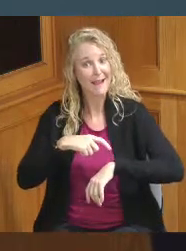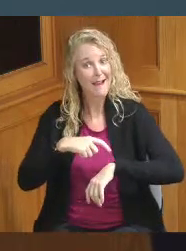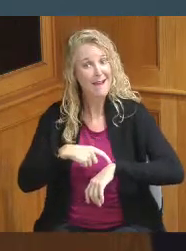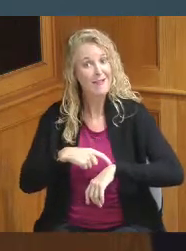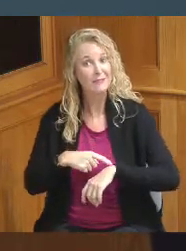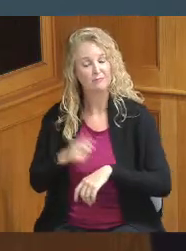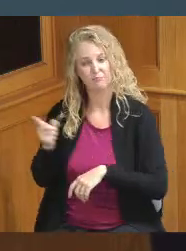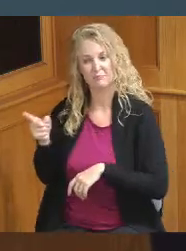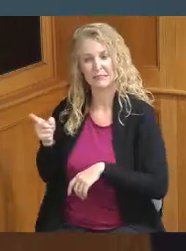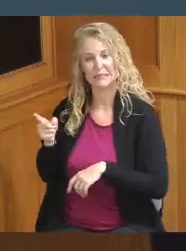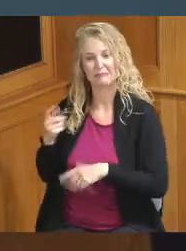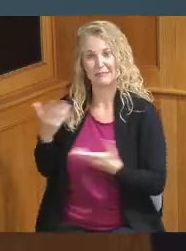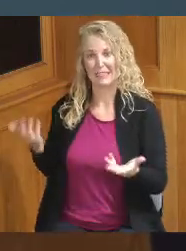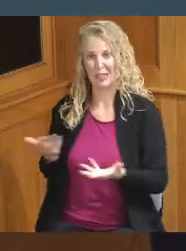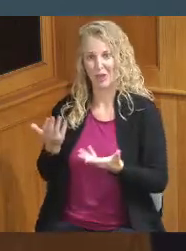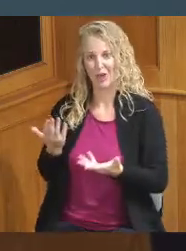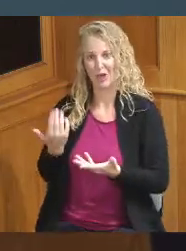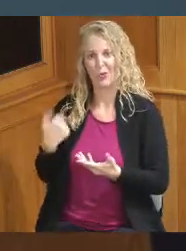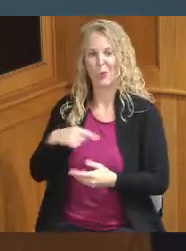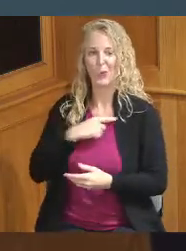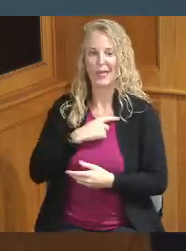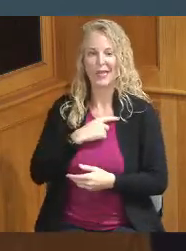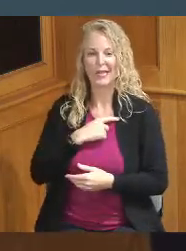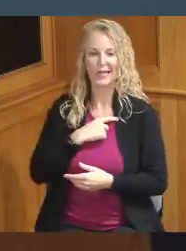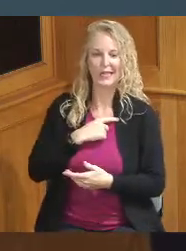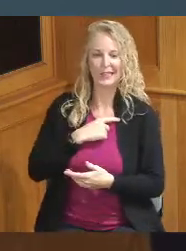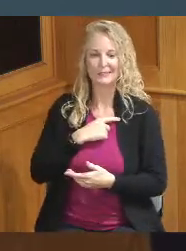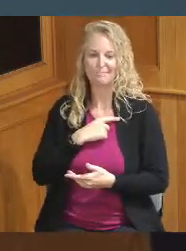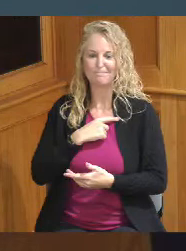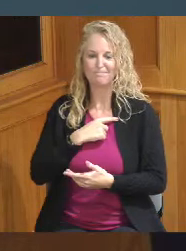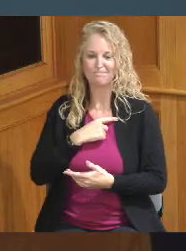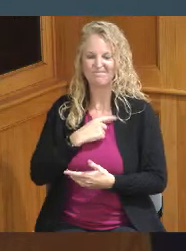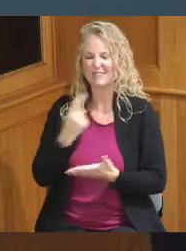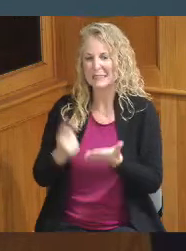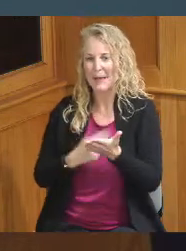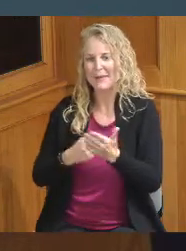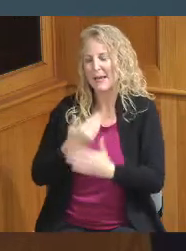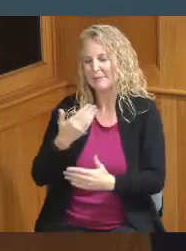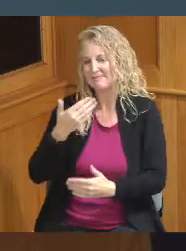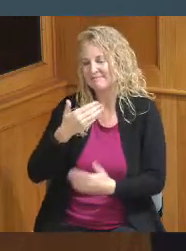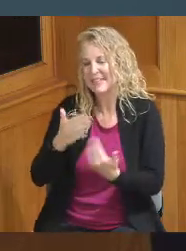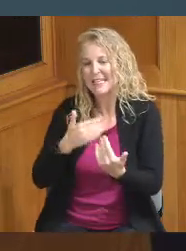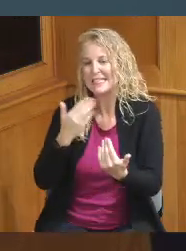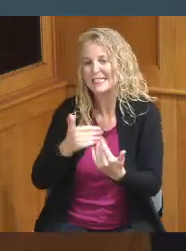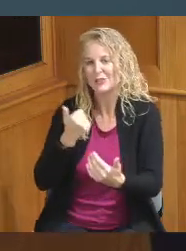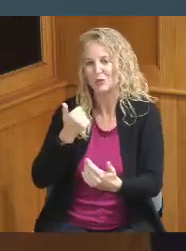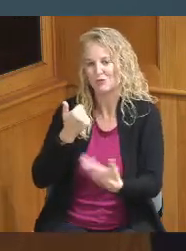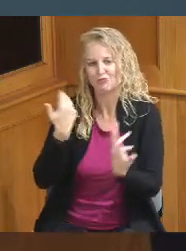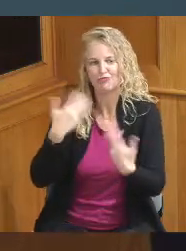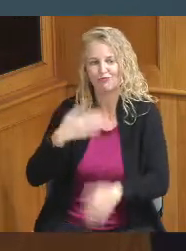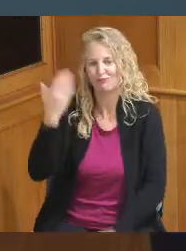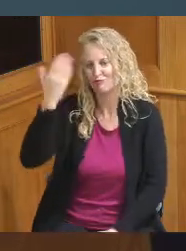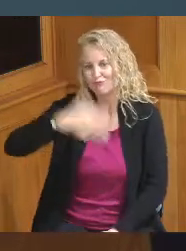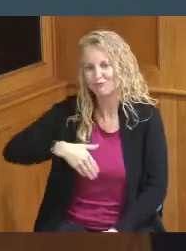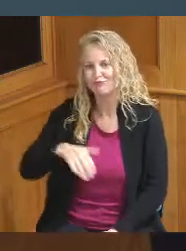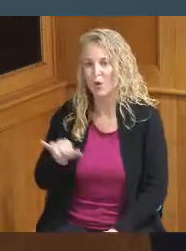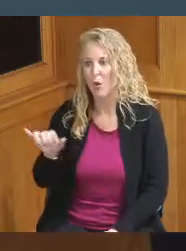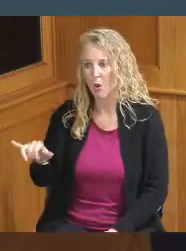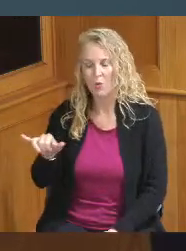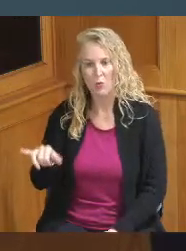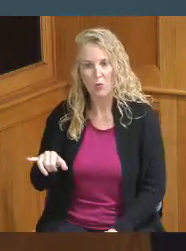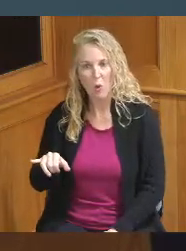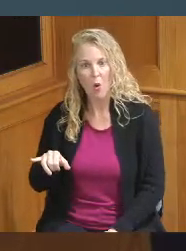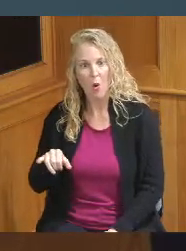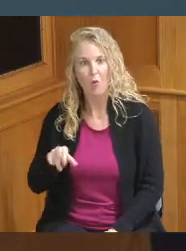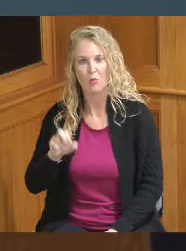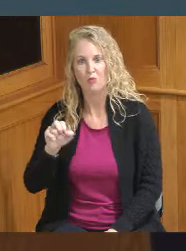because Bootsy's around, we don't really know what we really have when you know, Rock and Roll Hall of Famer Bootsy Collins,